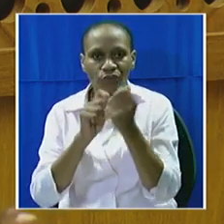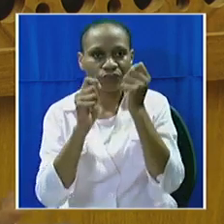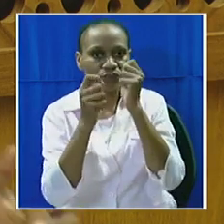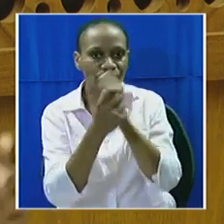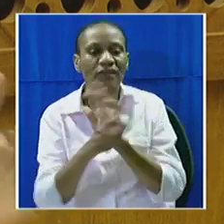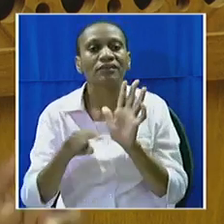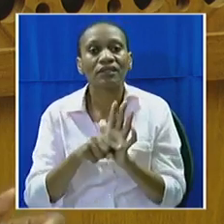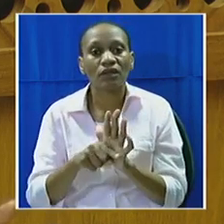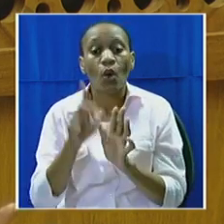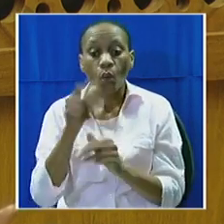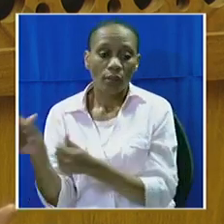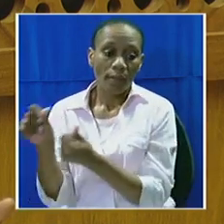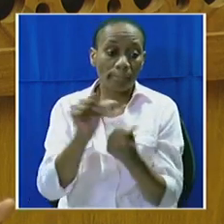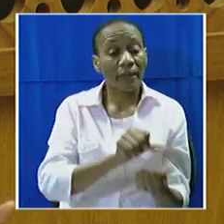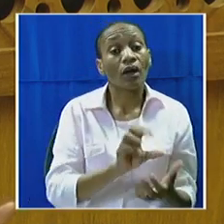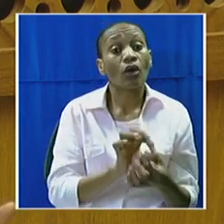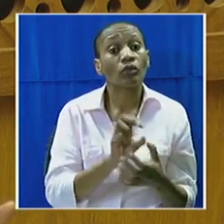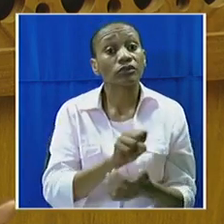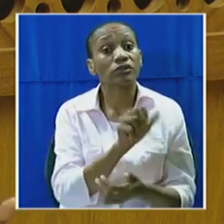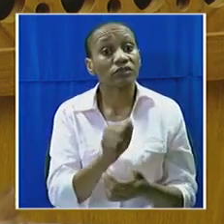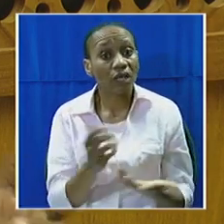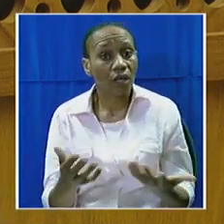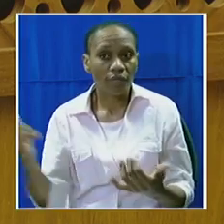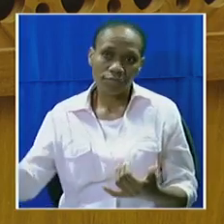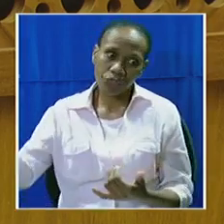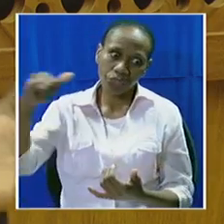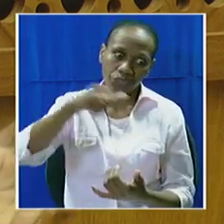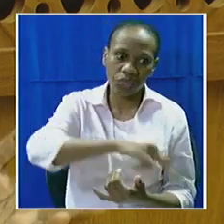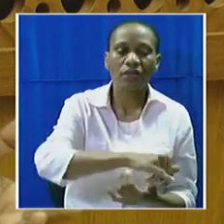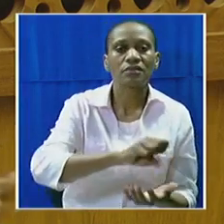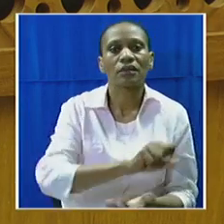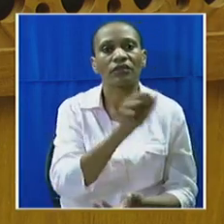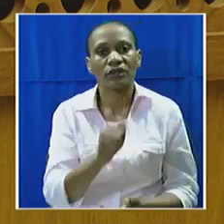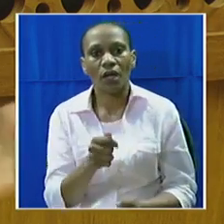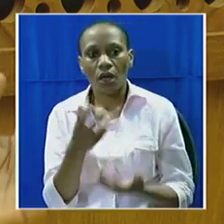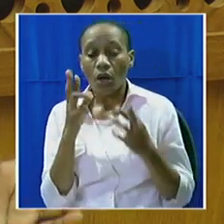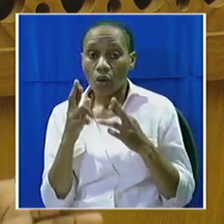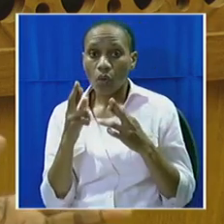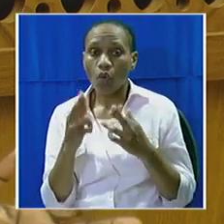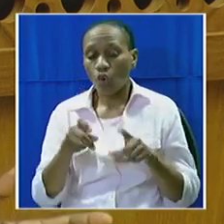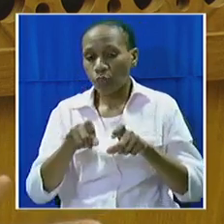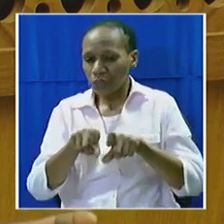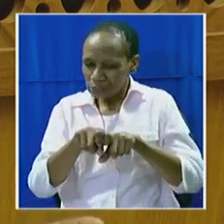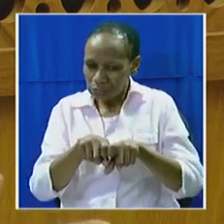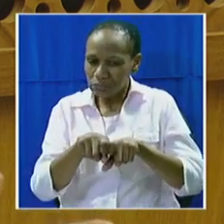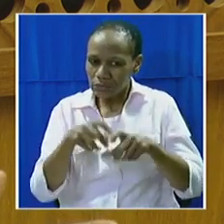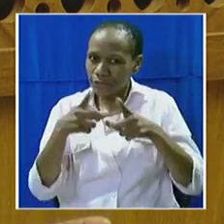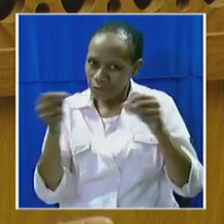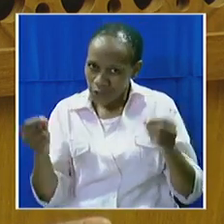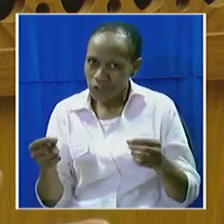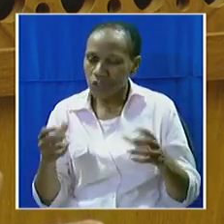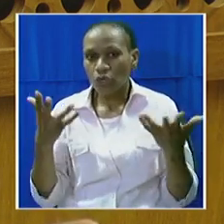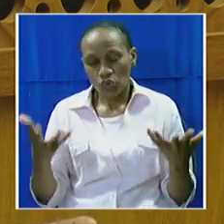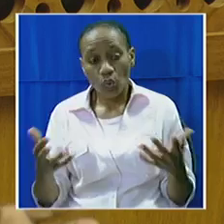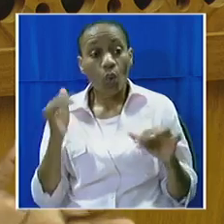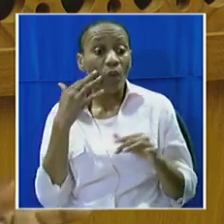coming back, and we've said they'll do so through normal commercial airlines. We would like people to accept that they've been treated of the disease. They shouldn't be